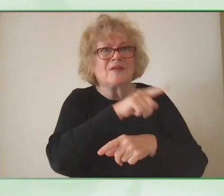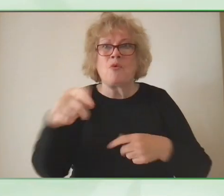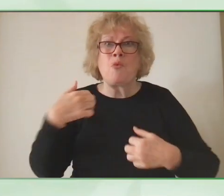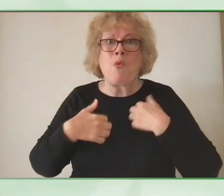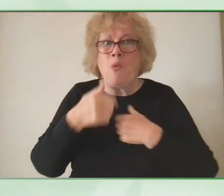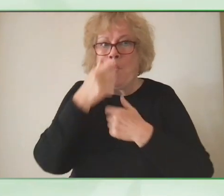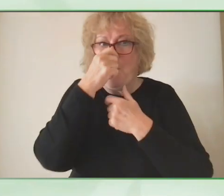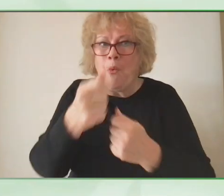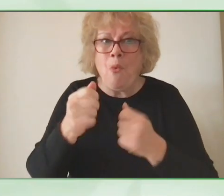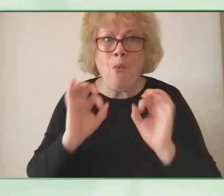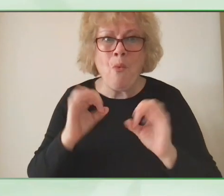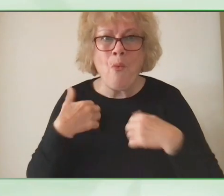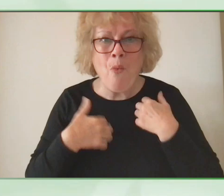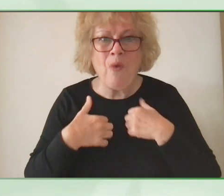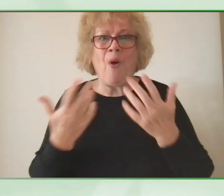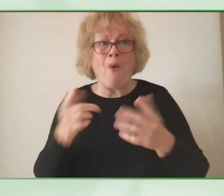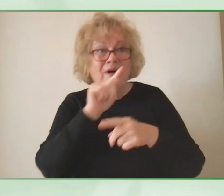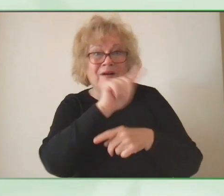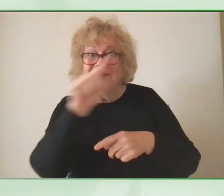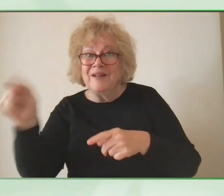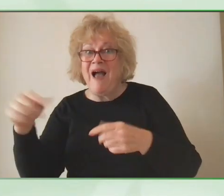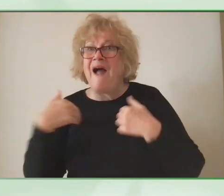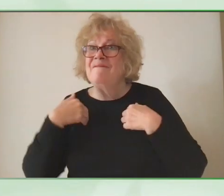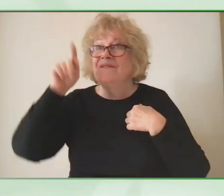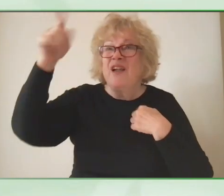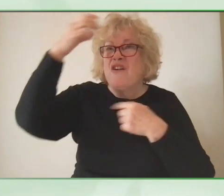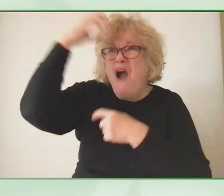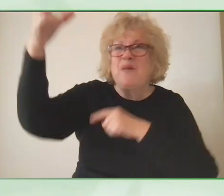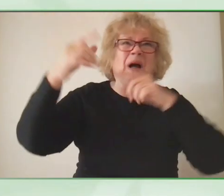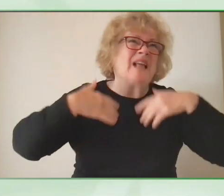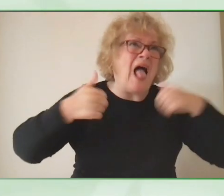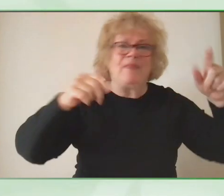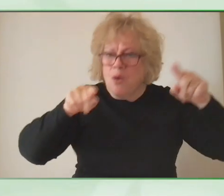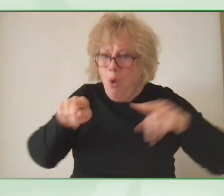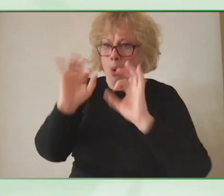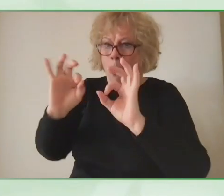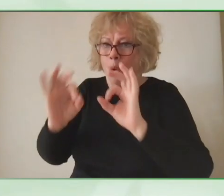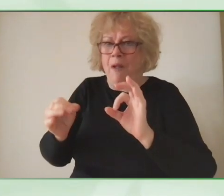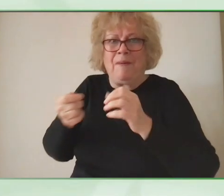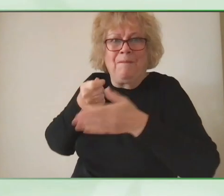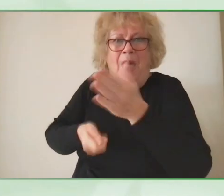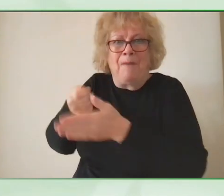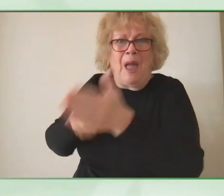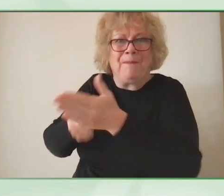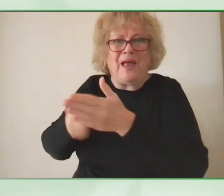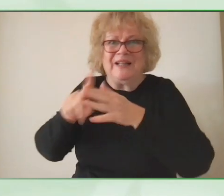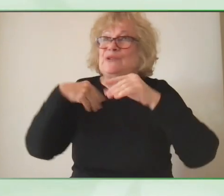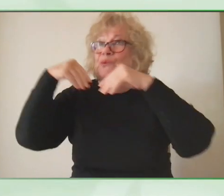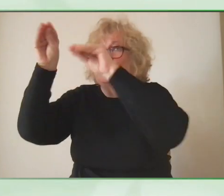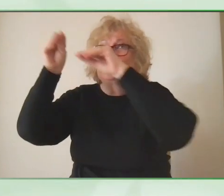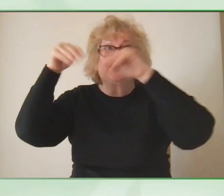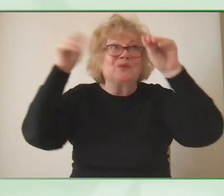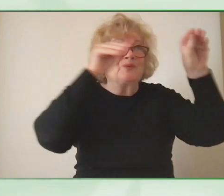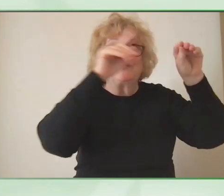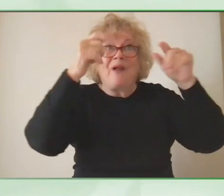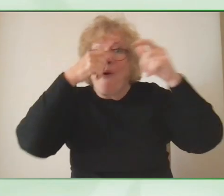these two sides of the market and drive some, well, economy, if you like. Because I think